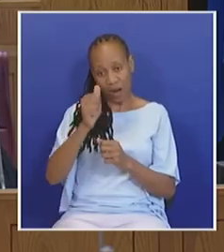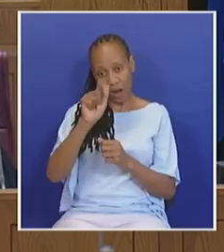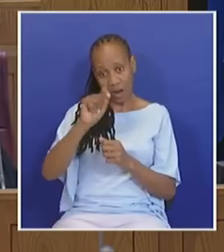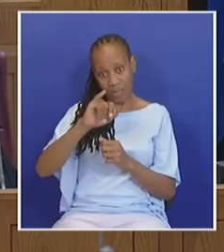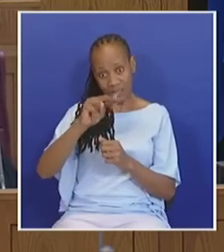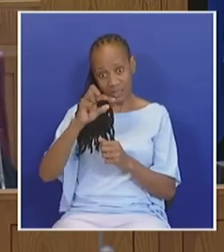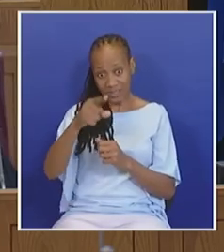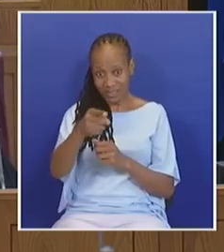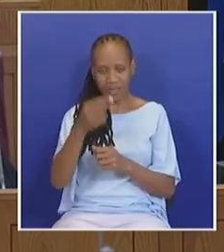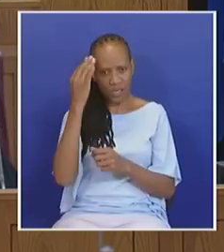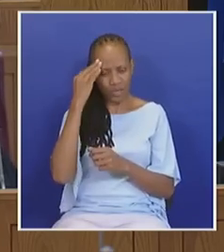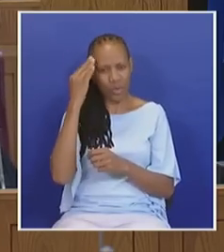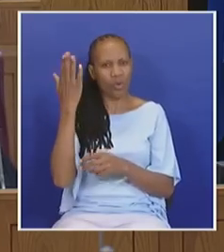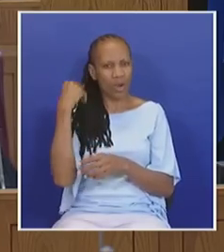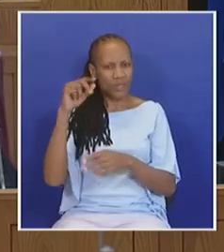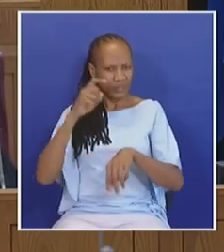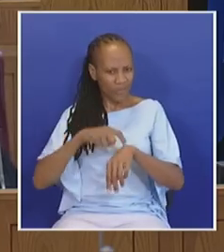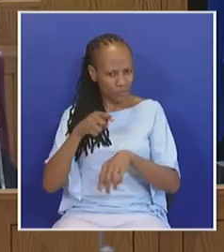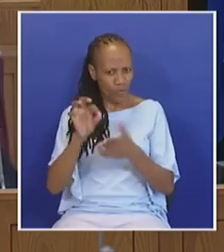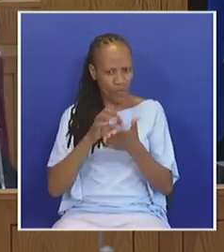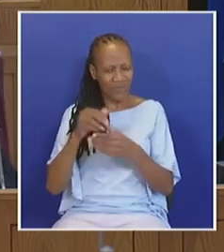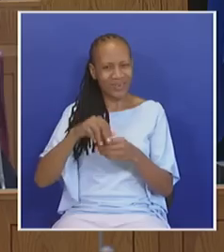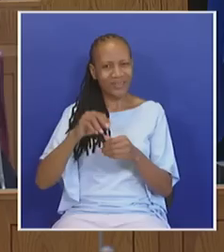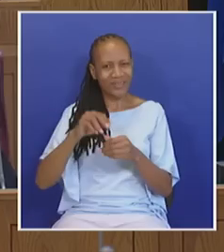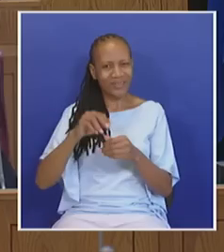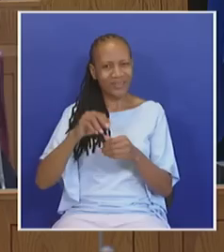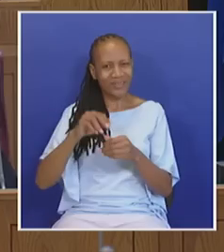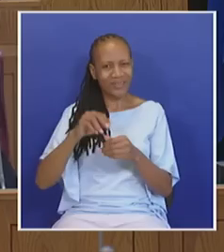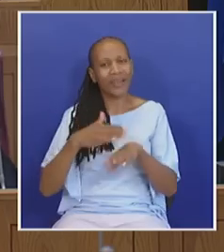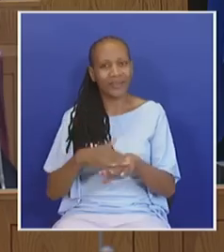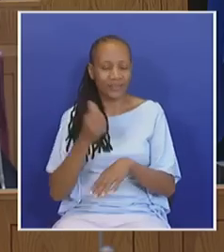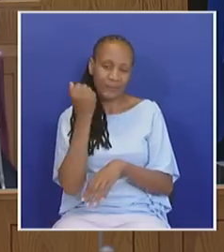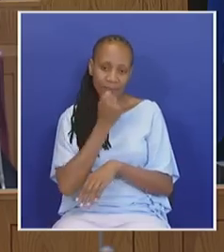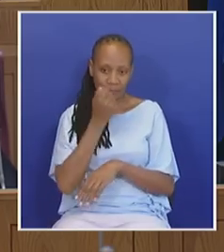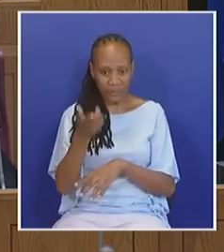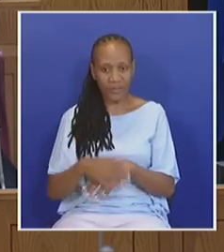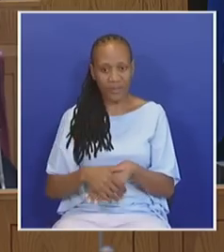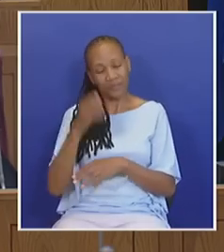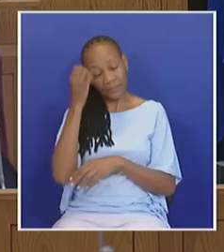time we voted this happened. I will really attend to it when I leave this chair today.